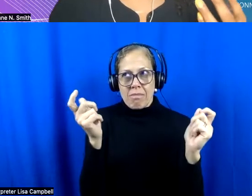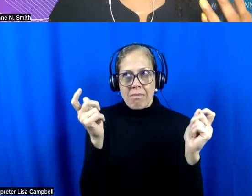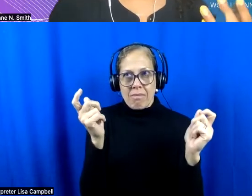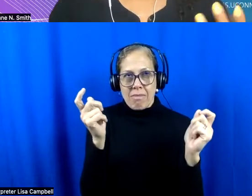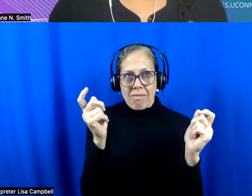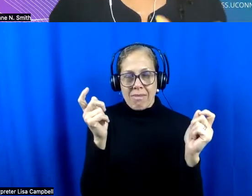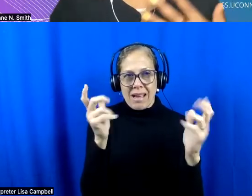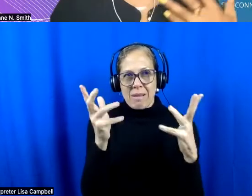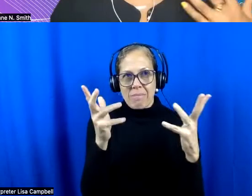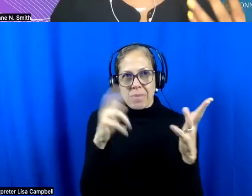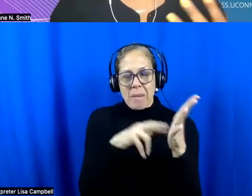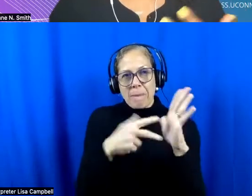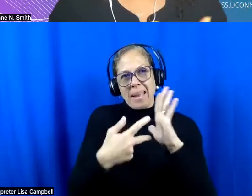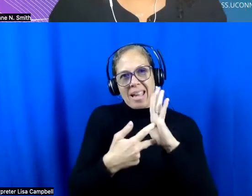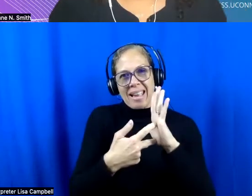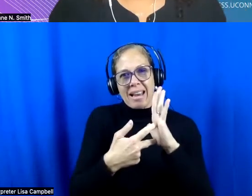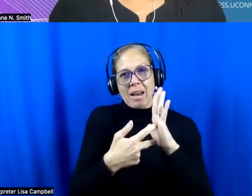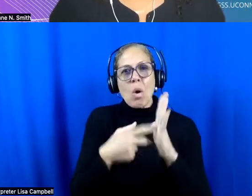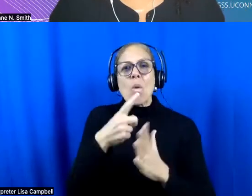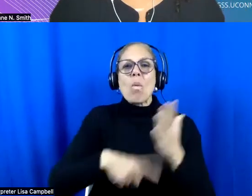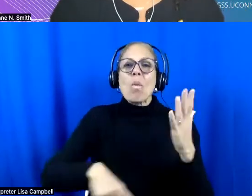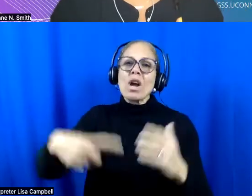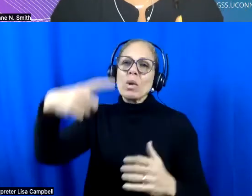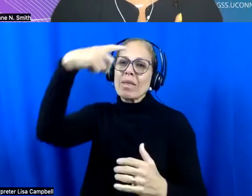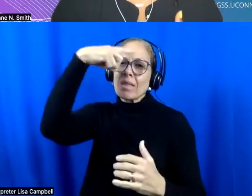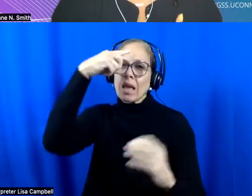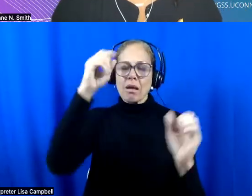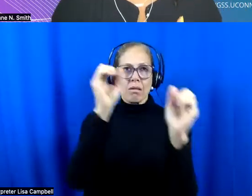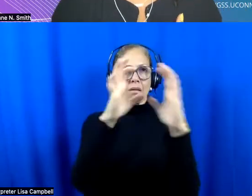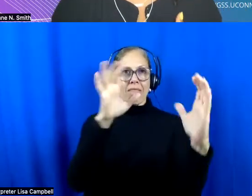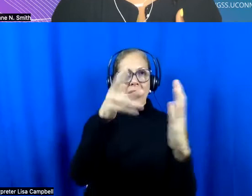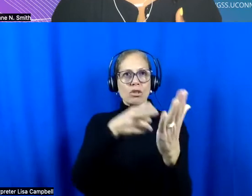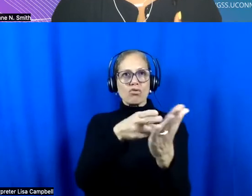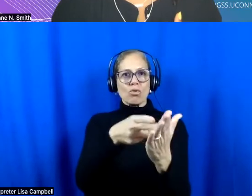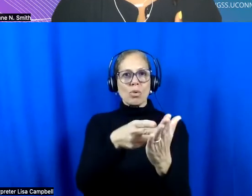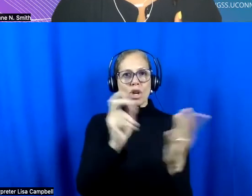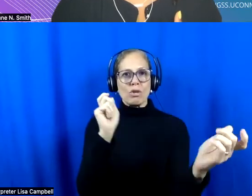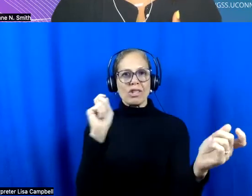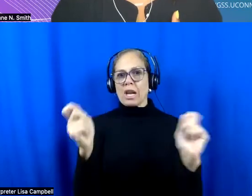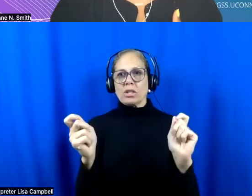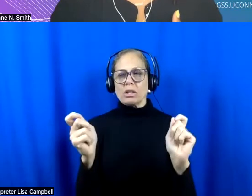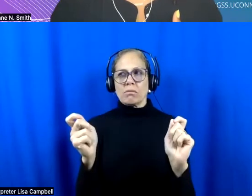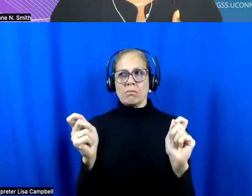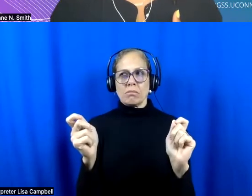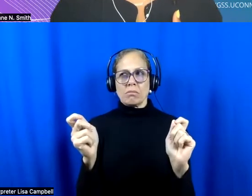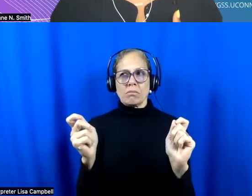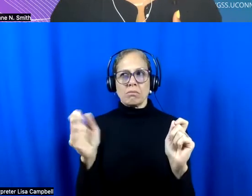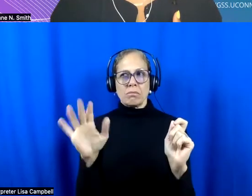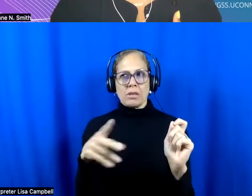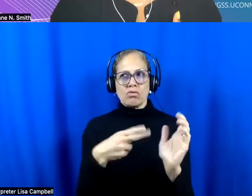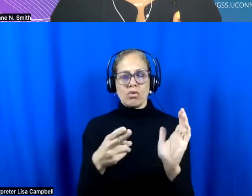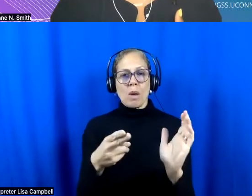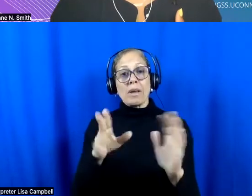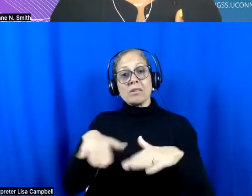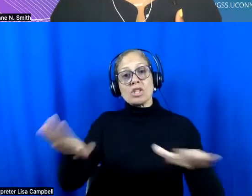just shifts everything you know to be true. And why I say that, thinking about, you know, child